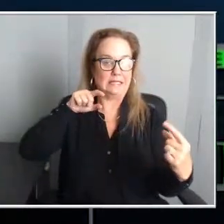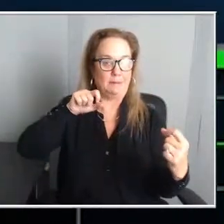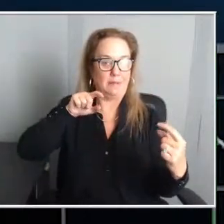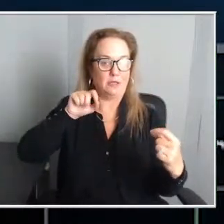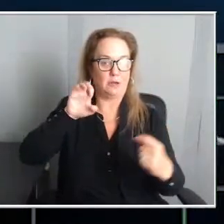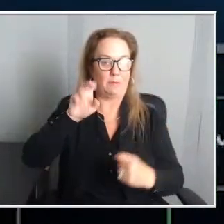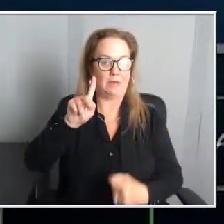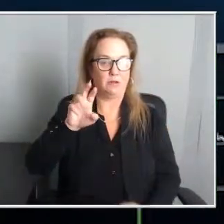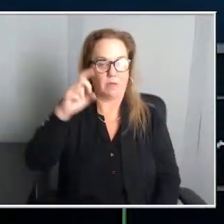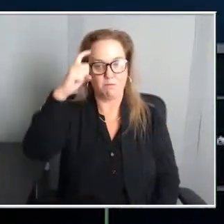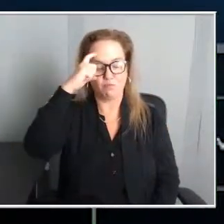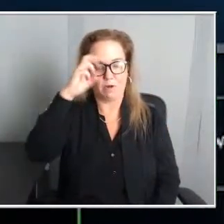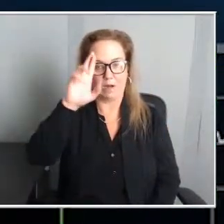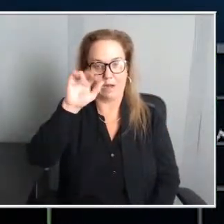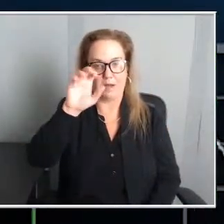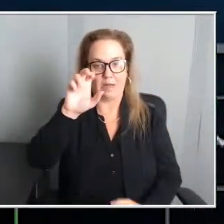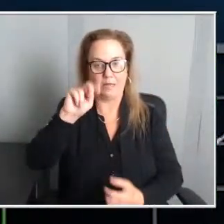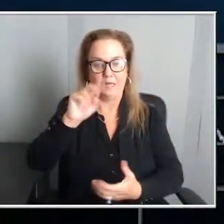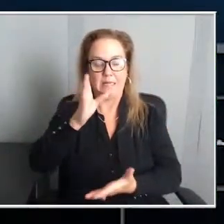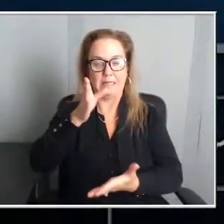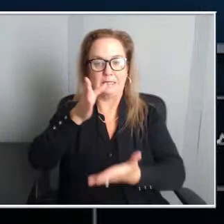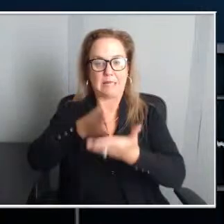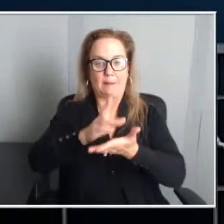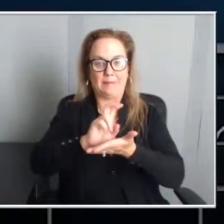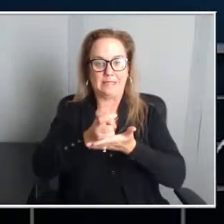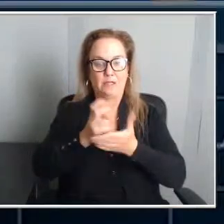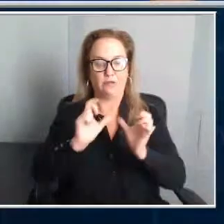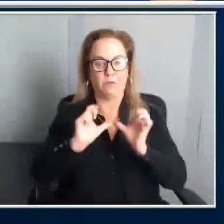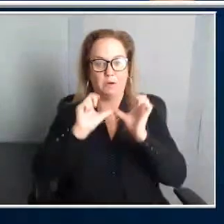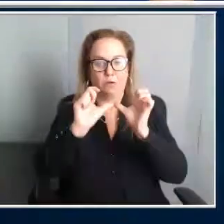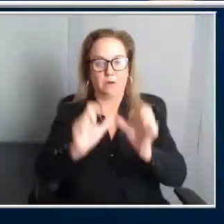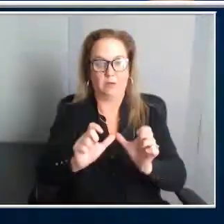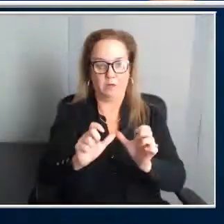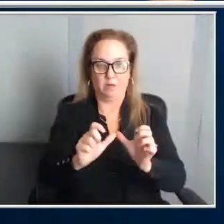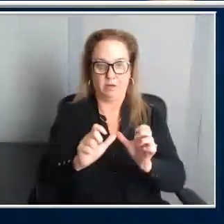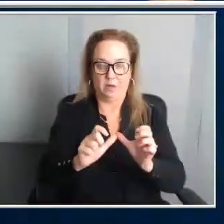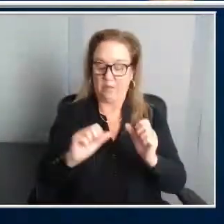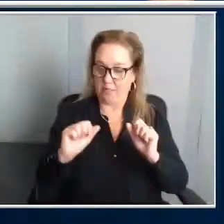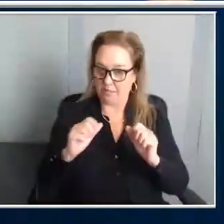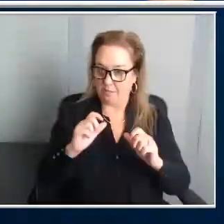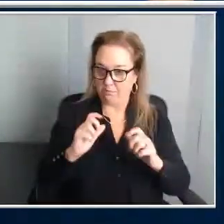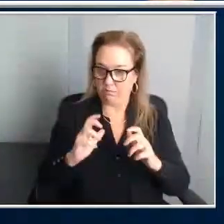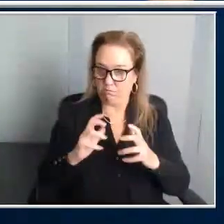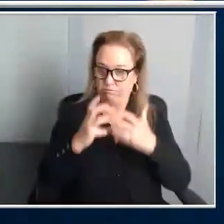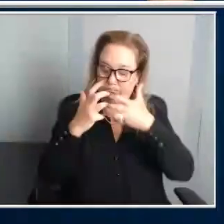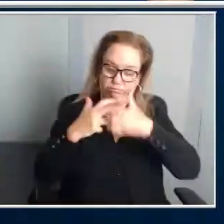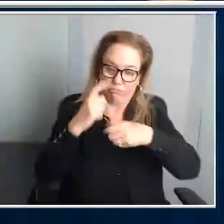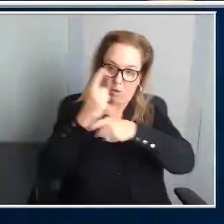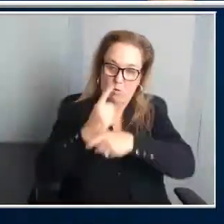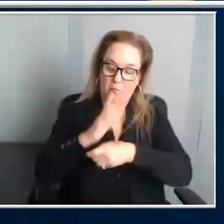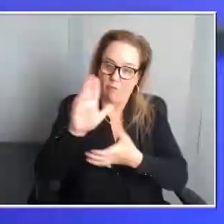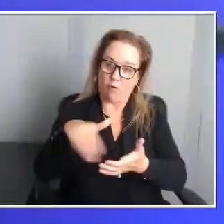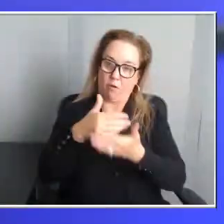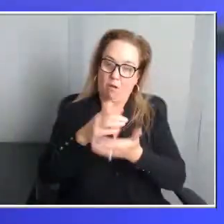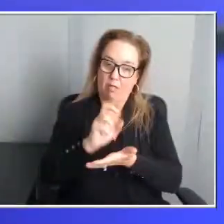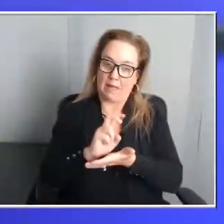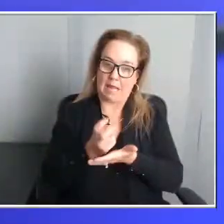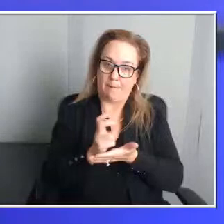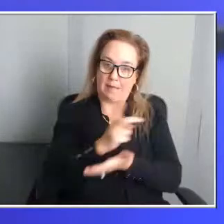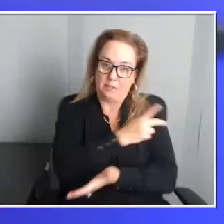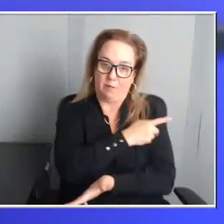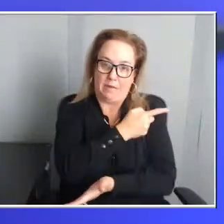brain to stop the seizure from progressing. So is this suitable for all epilepsy patients? So it's currently